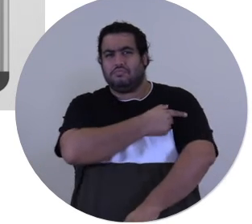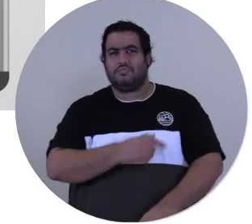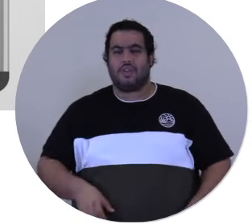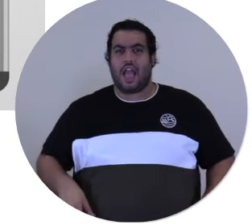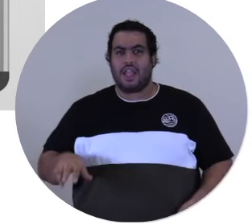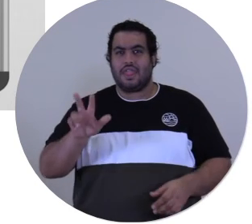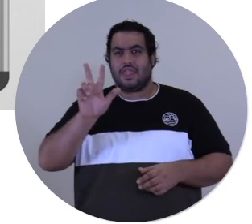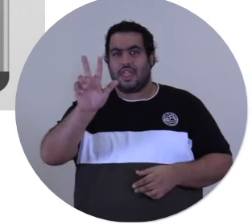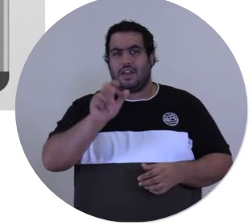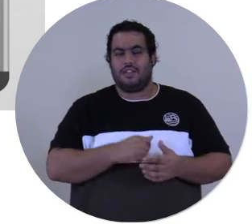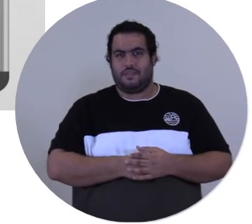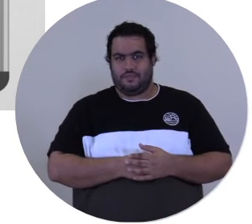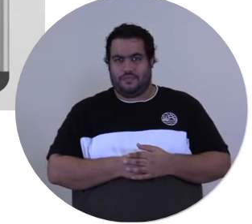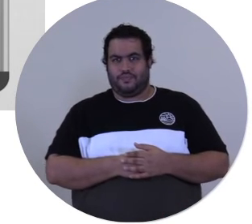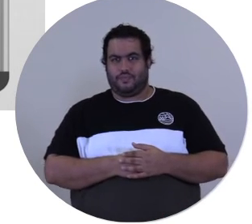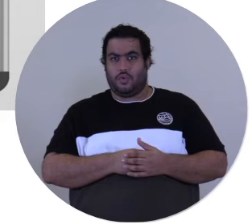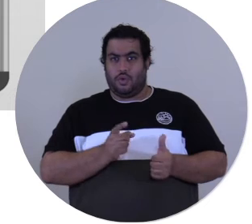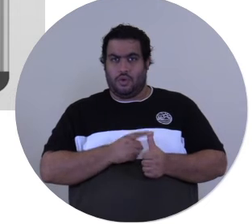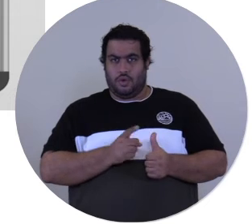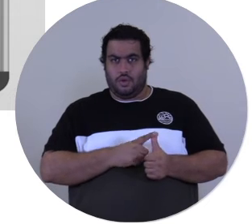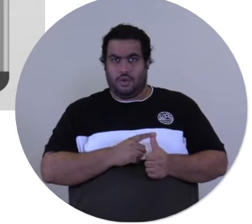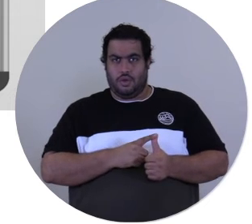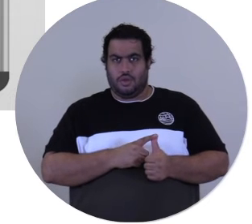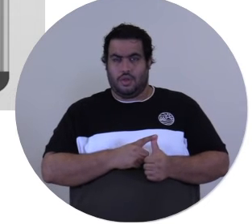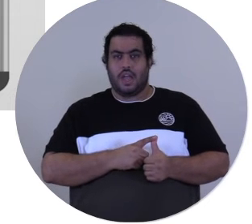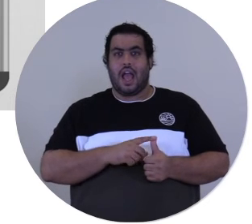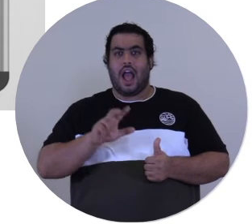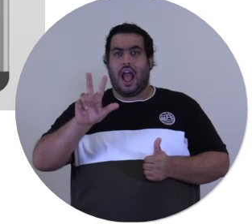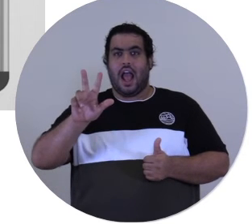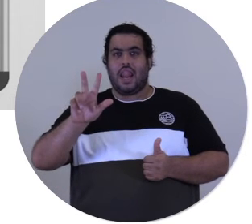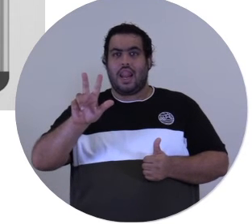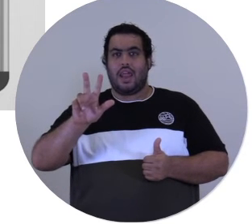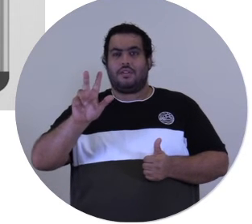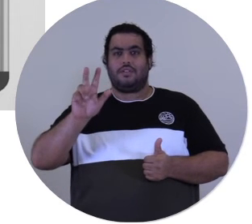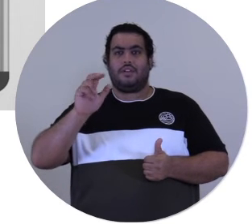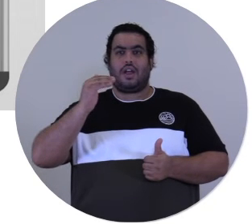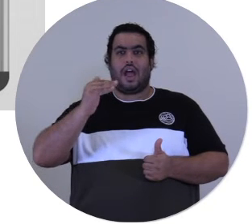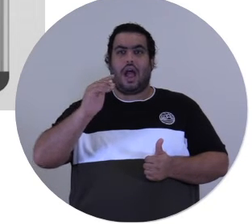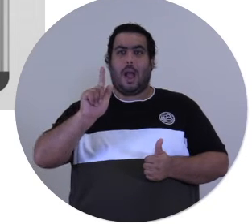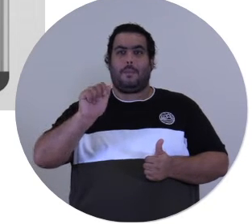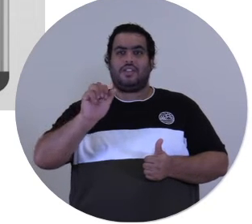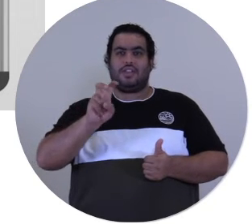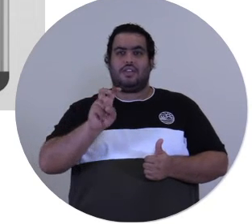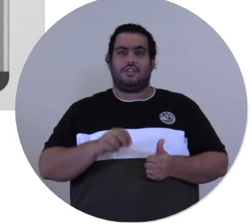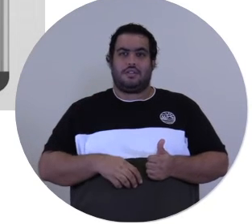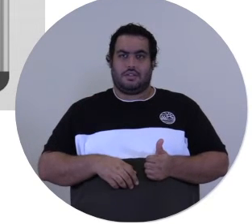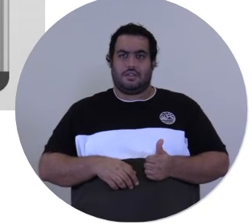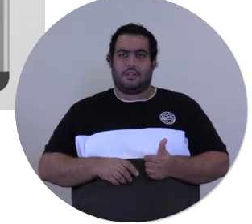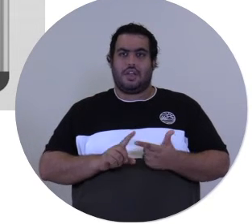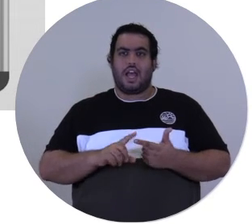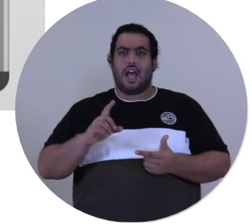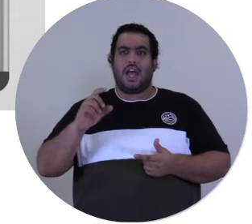traditional games that are mentioned in your textbook. Al-Khabsa, Dawama,